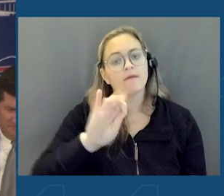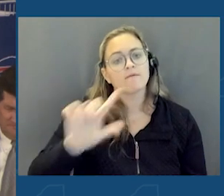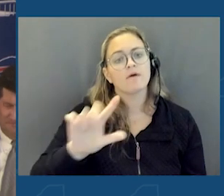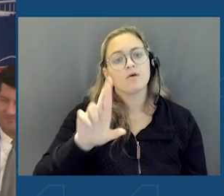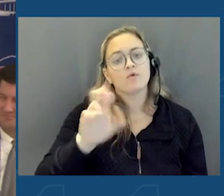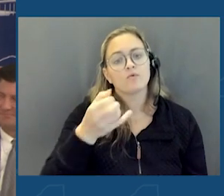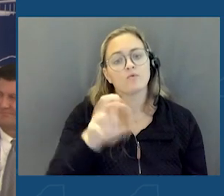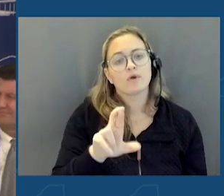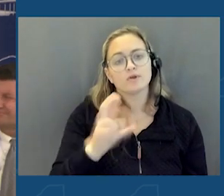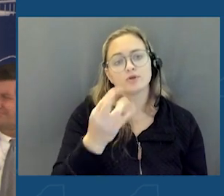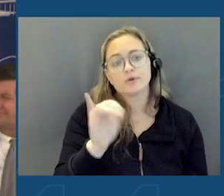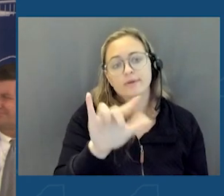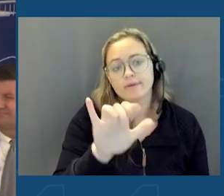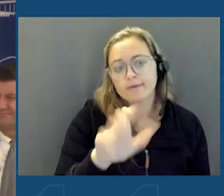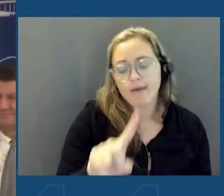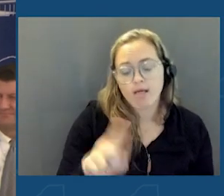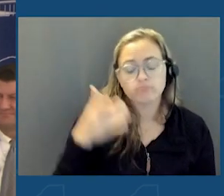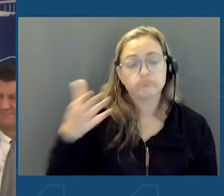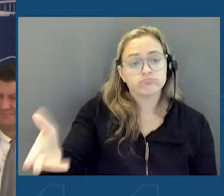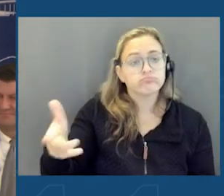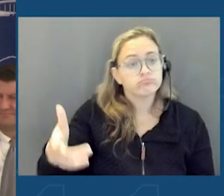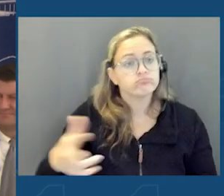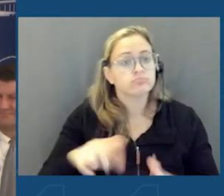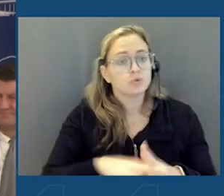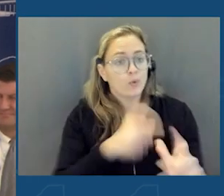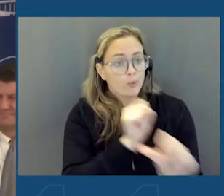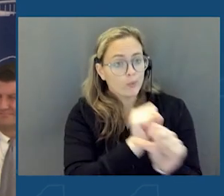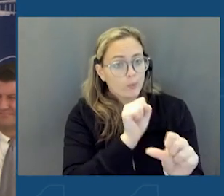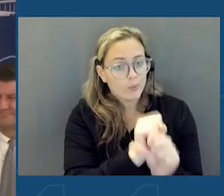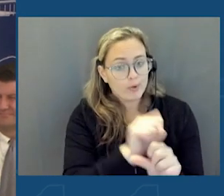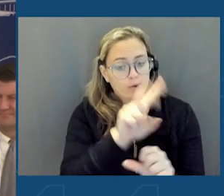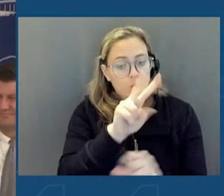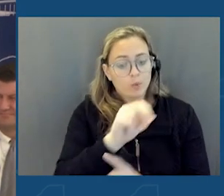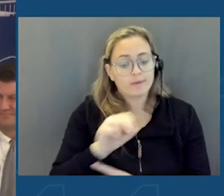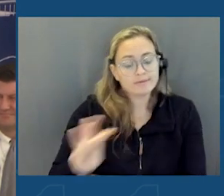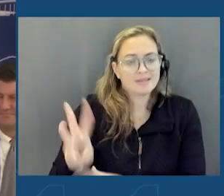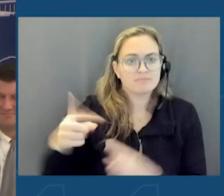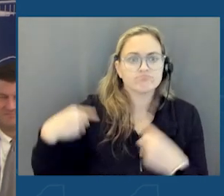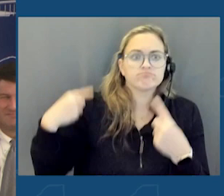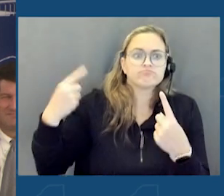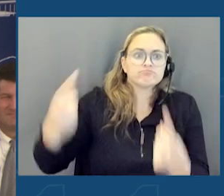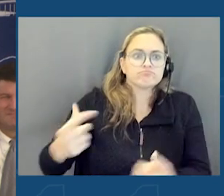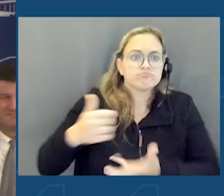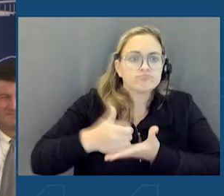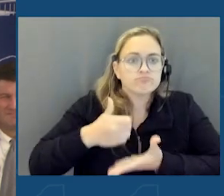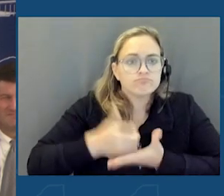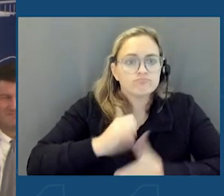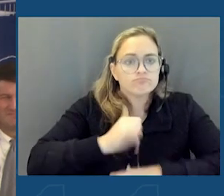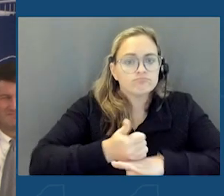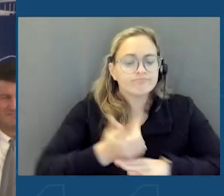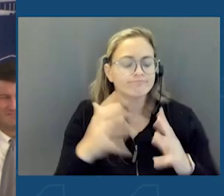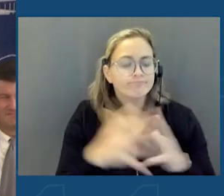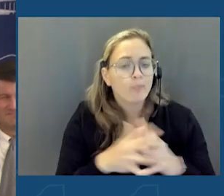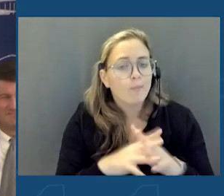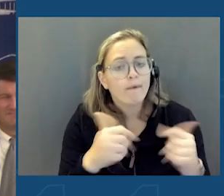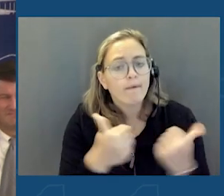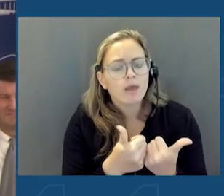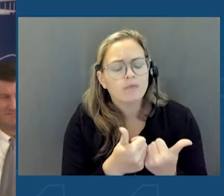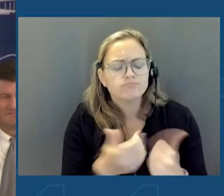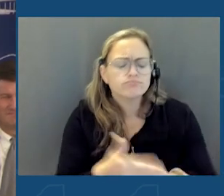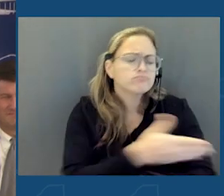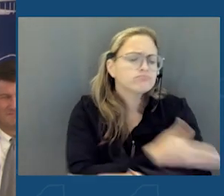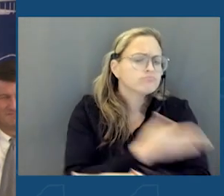Goodell. Commissioner Goodell took office in 2006 and since then has helped make the game of football better in so many